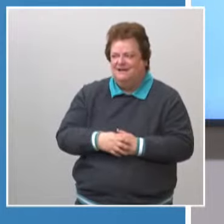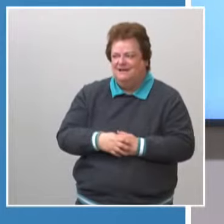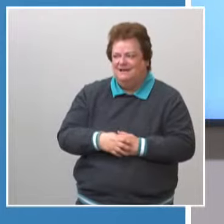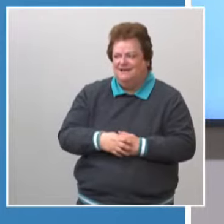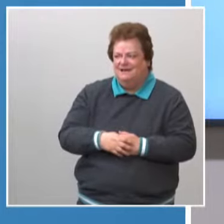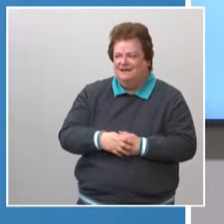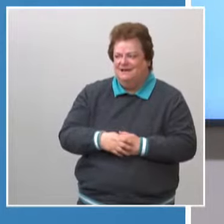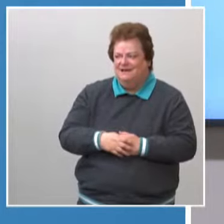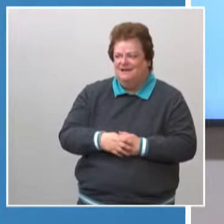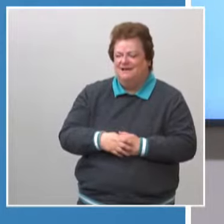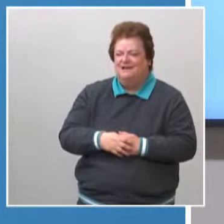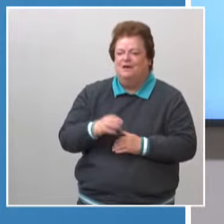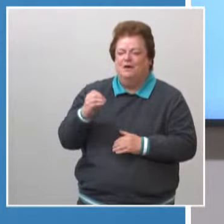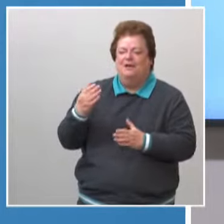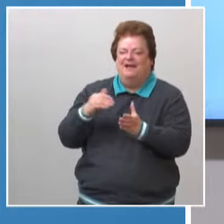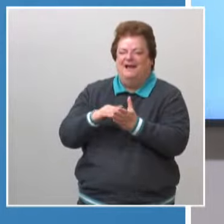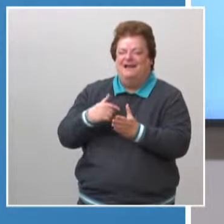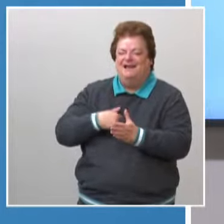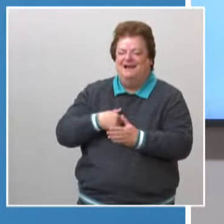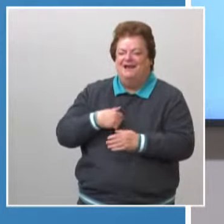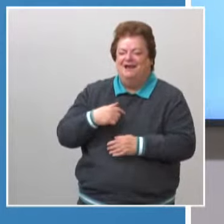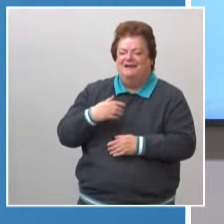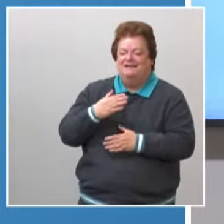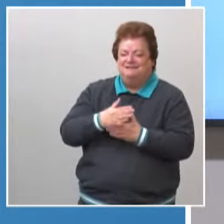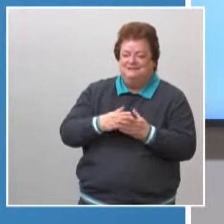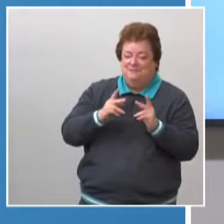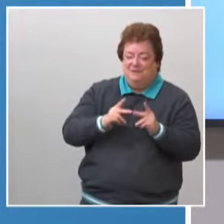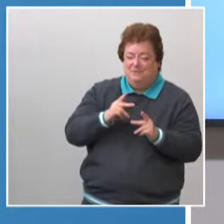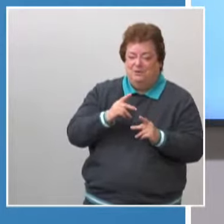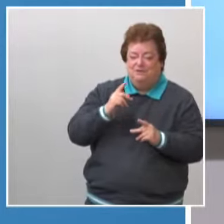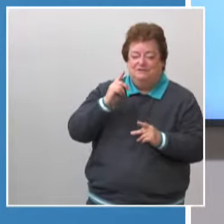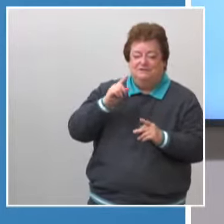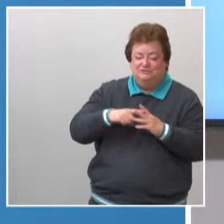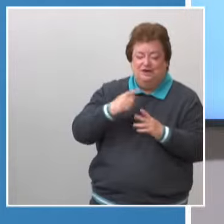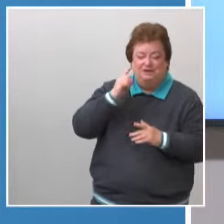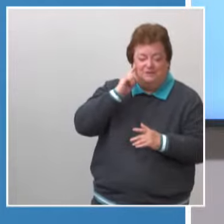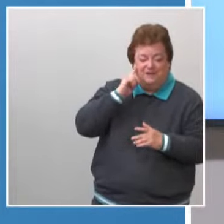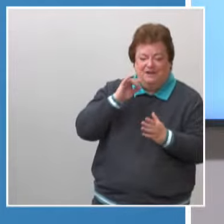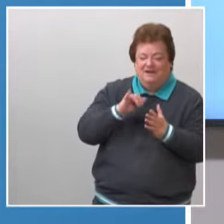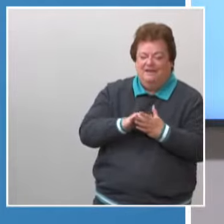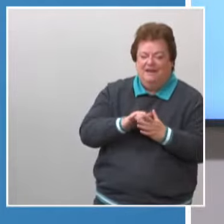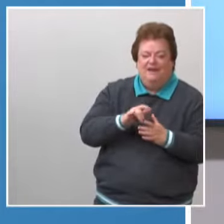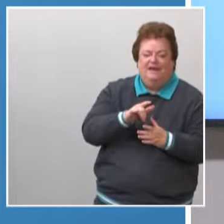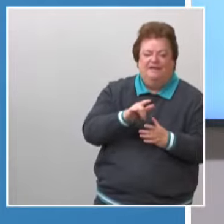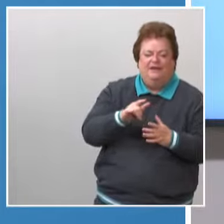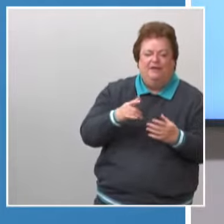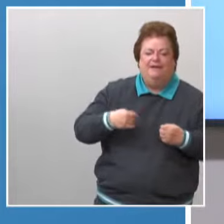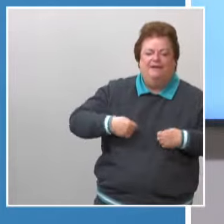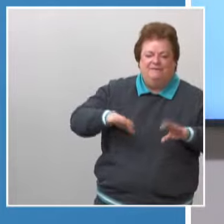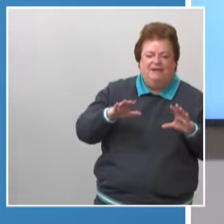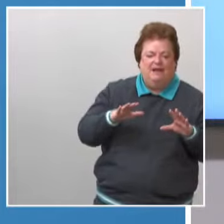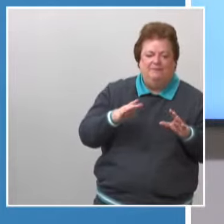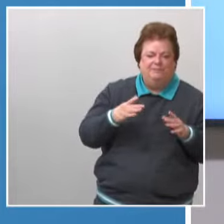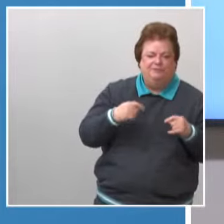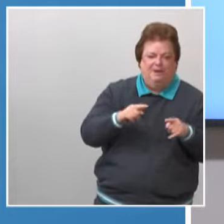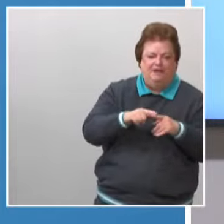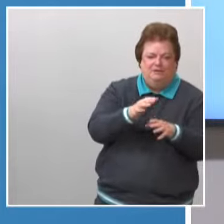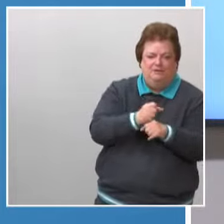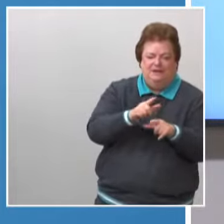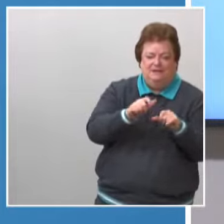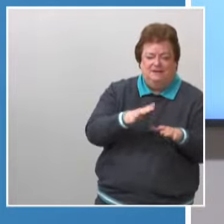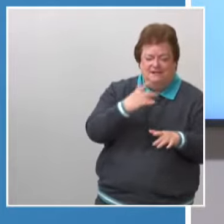I'll say it one more time. So some people were starting to hear that they're saying they're kind of just giving up on getting a COVID test because of